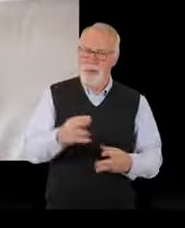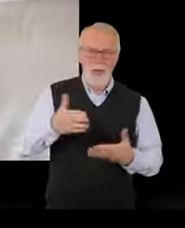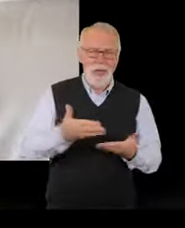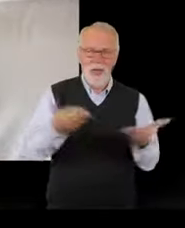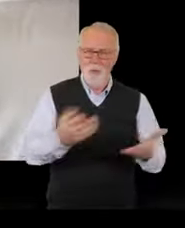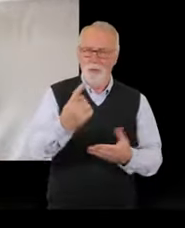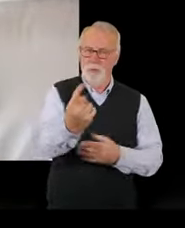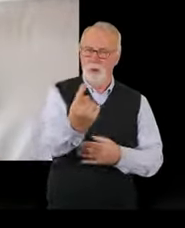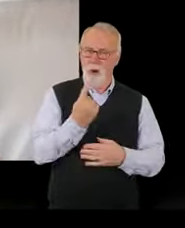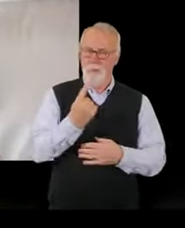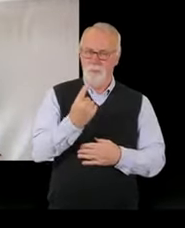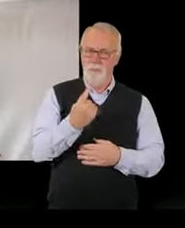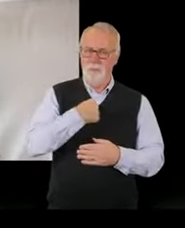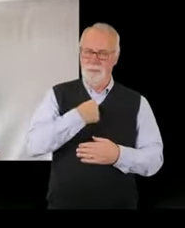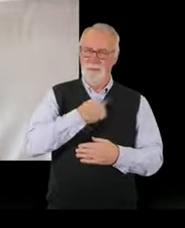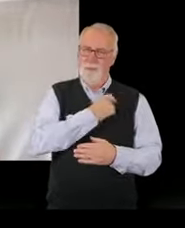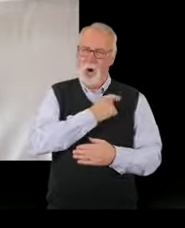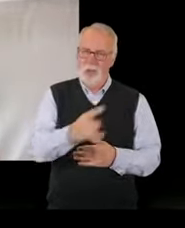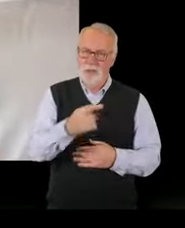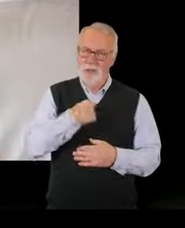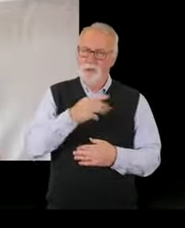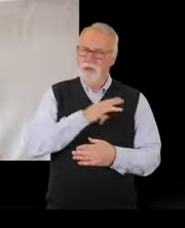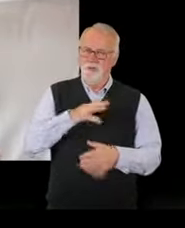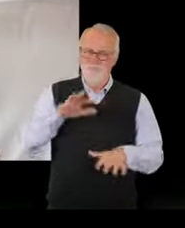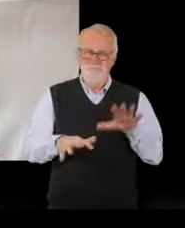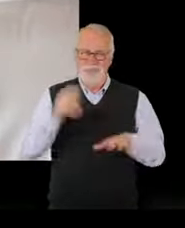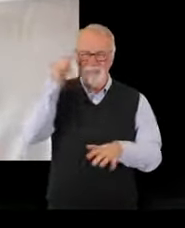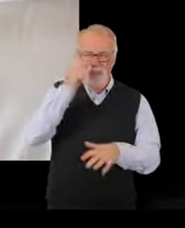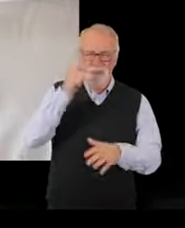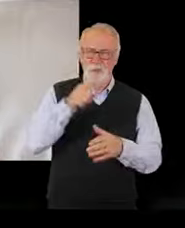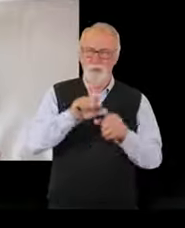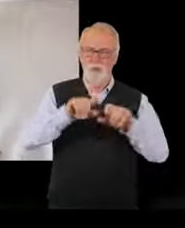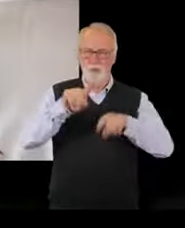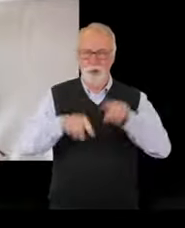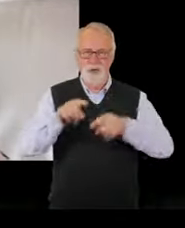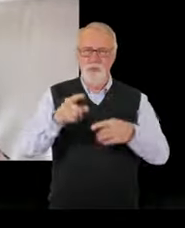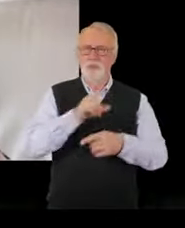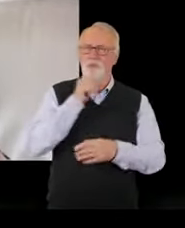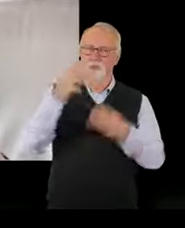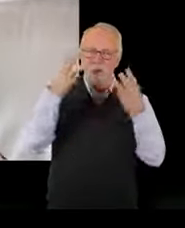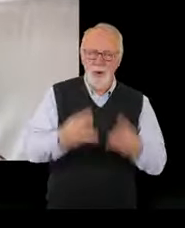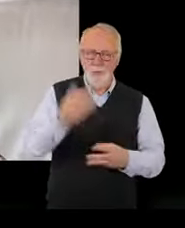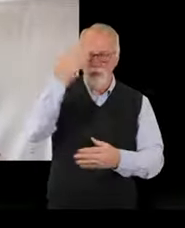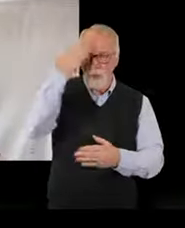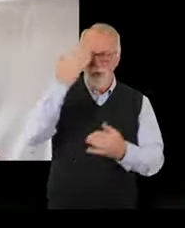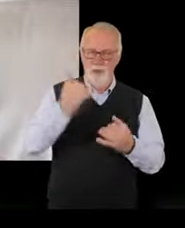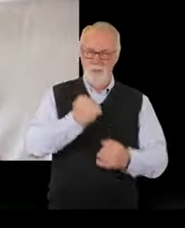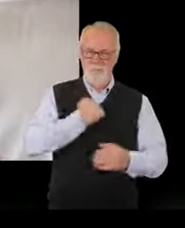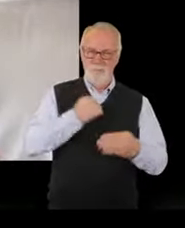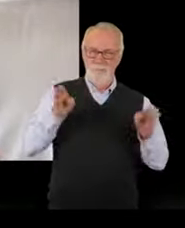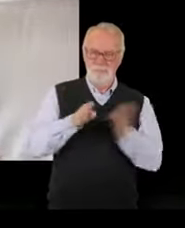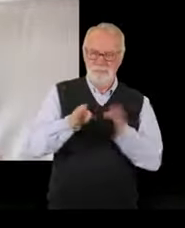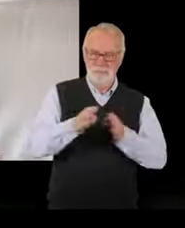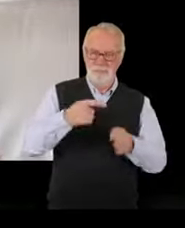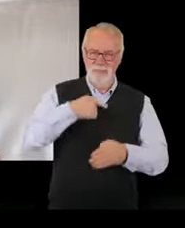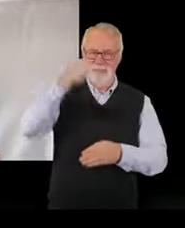anybody to come out to me to be honest. And I was sort of thinking, you sort of just don't want everybody to know your business. And I think it's the fear of that.